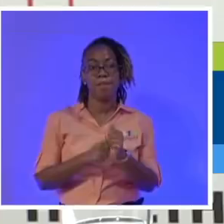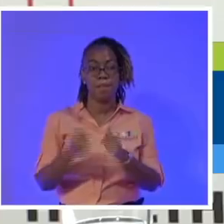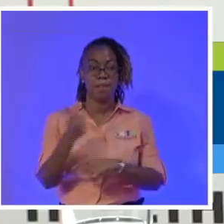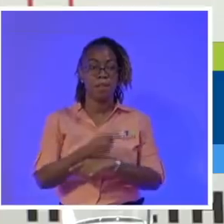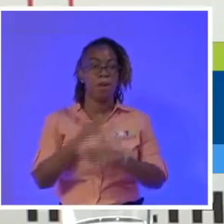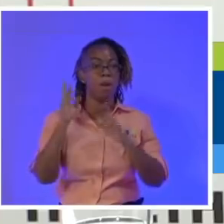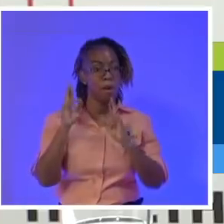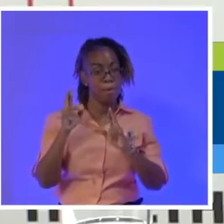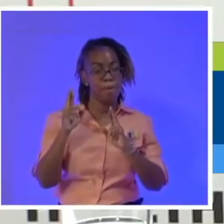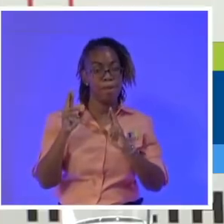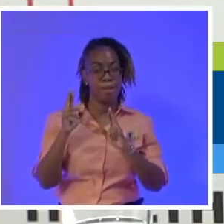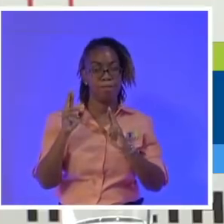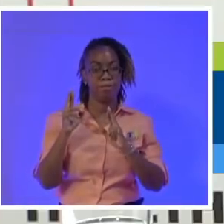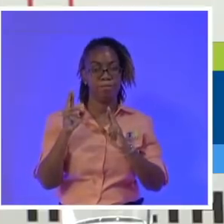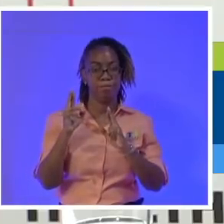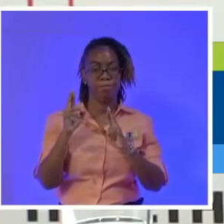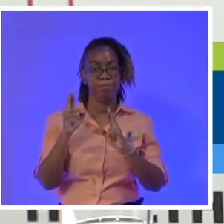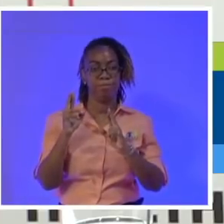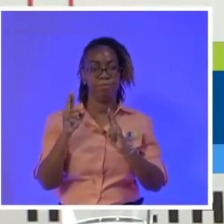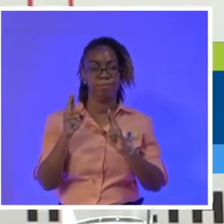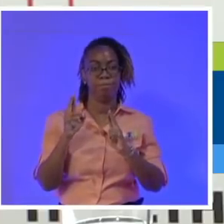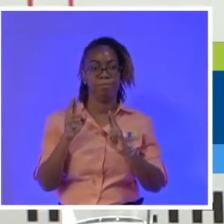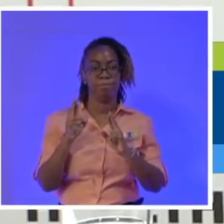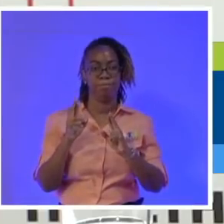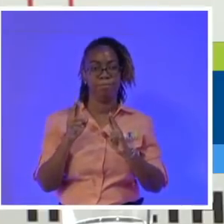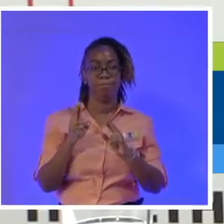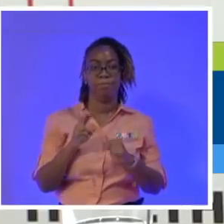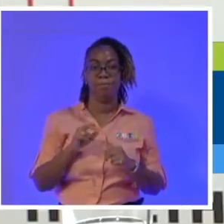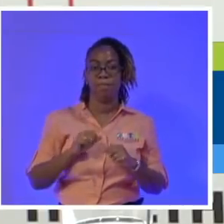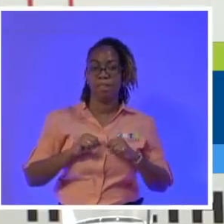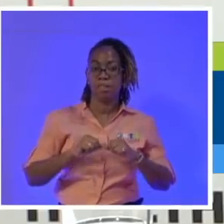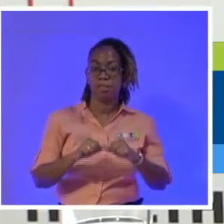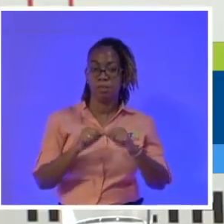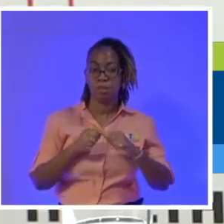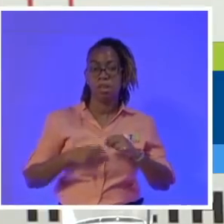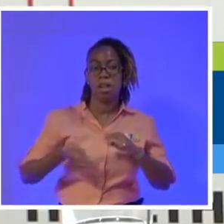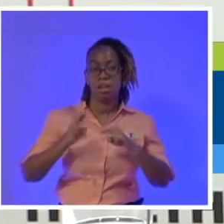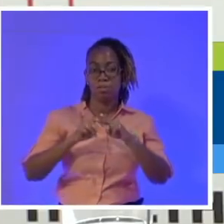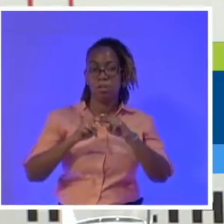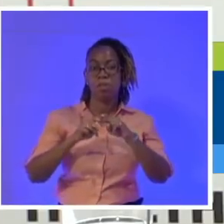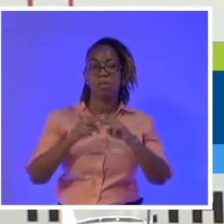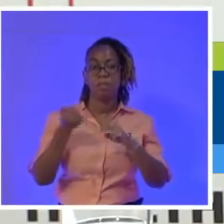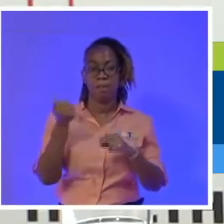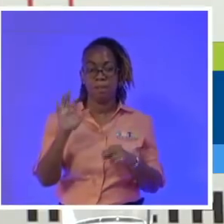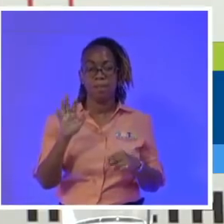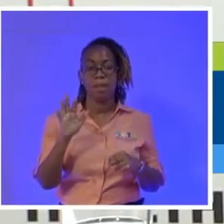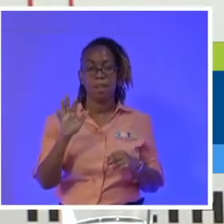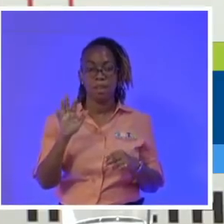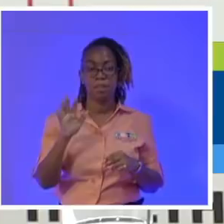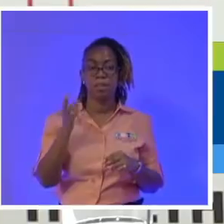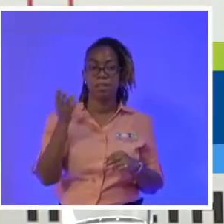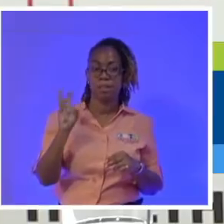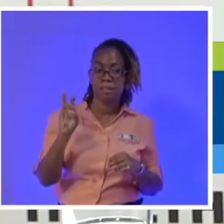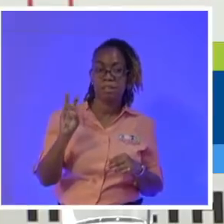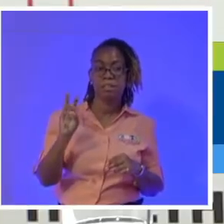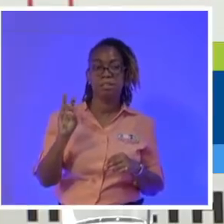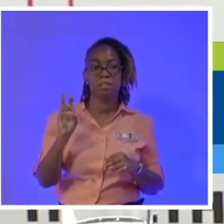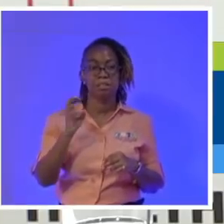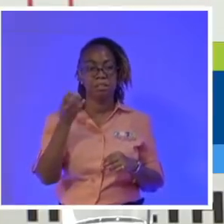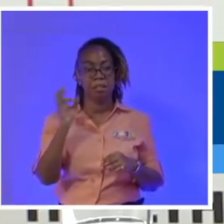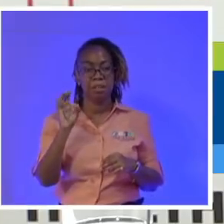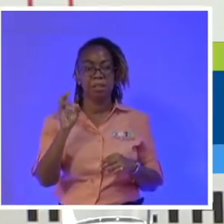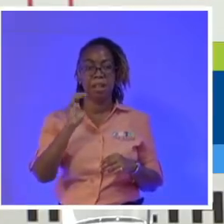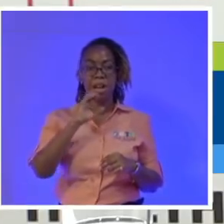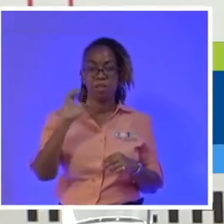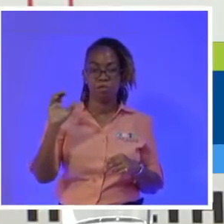a blip on the screen and that we could get back up to around 1,500, 1,600, 1,700 and hopefully as much as